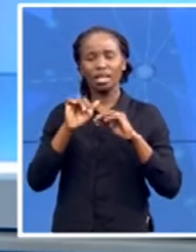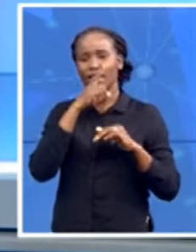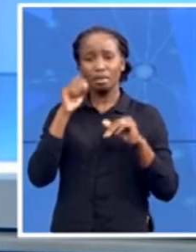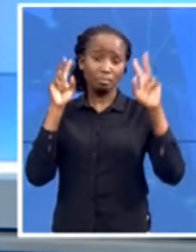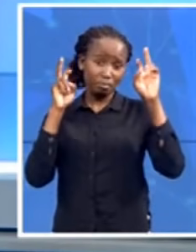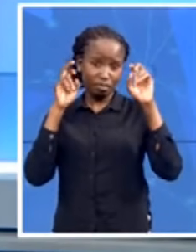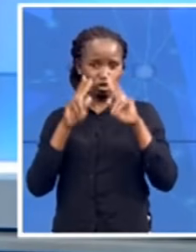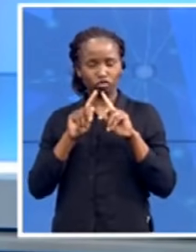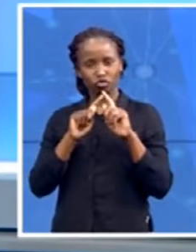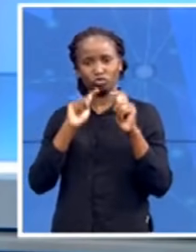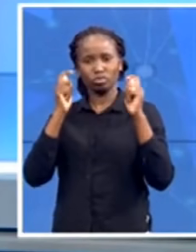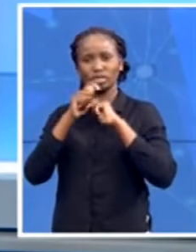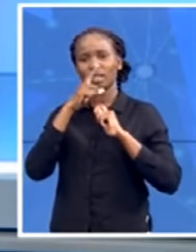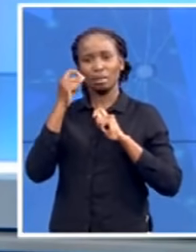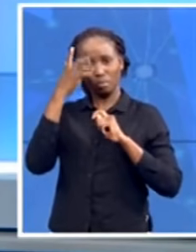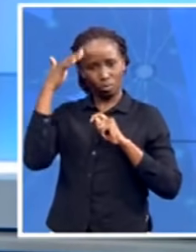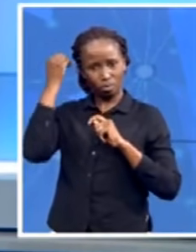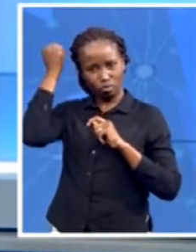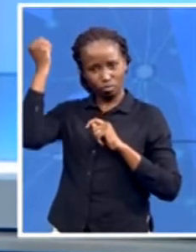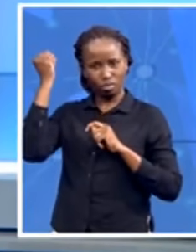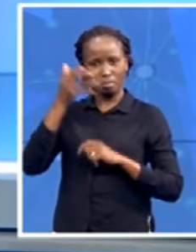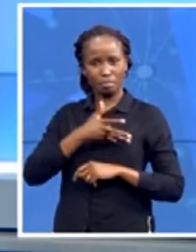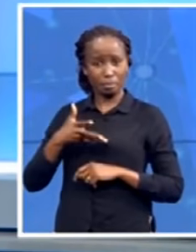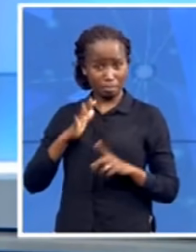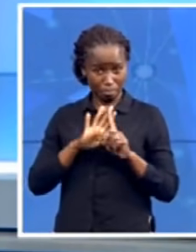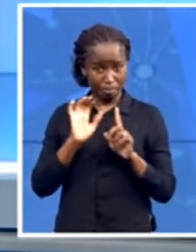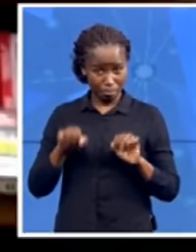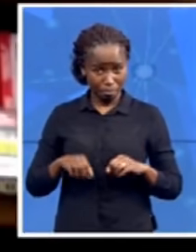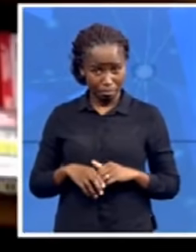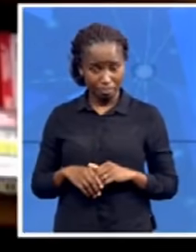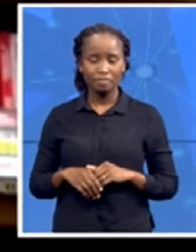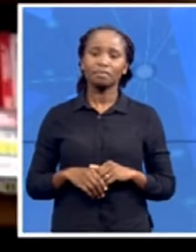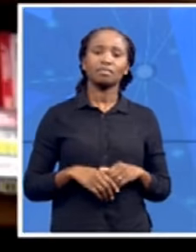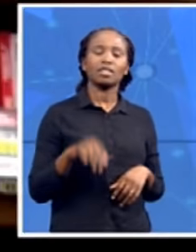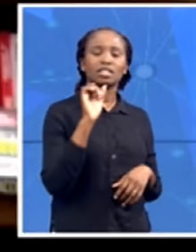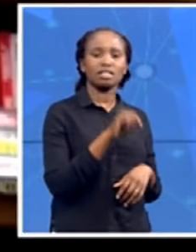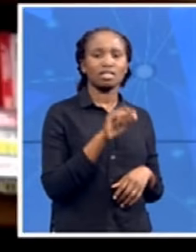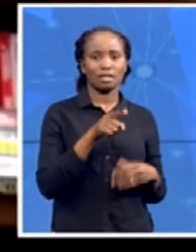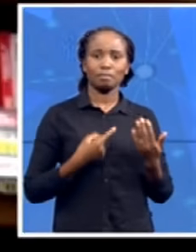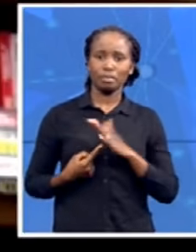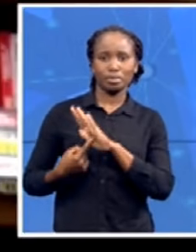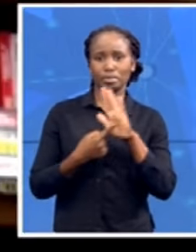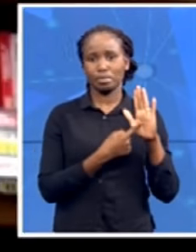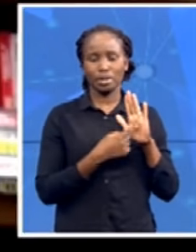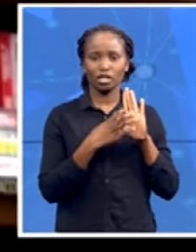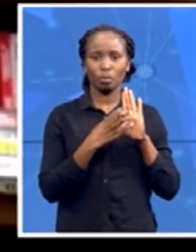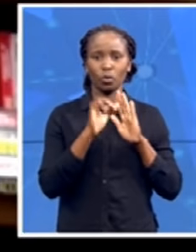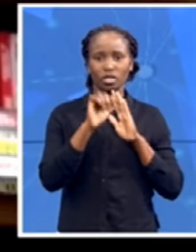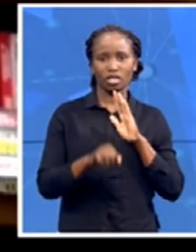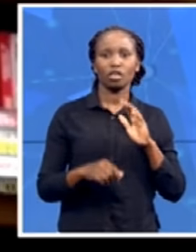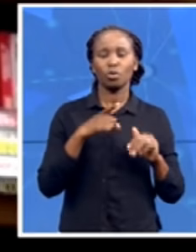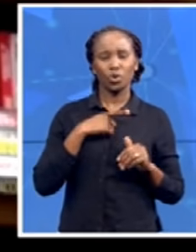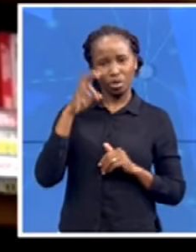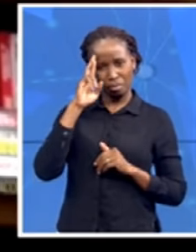Of course, that is very symbolic. You must remember when Julius Malema and other people